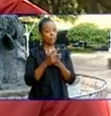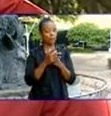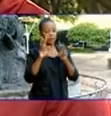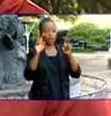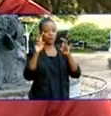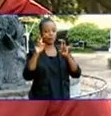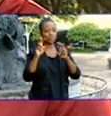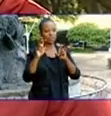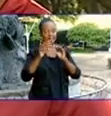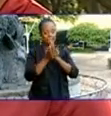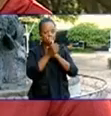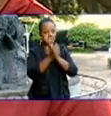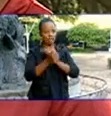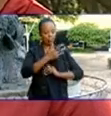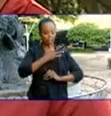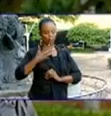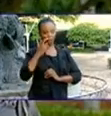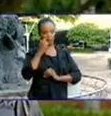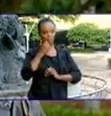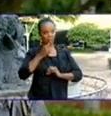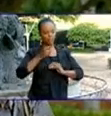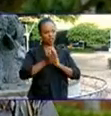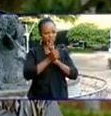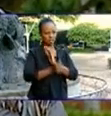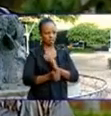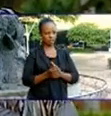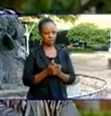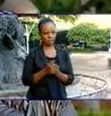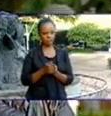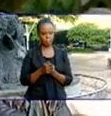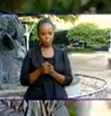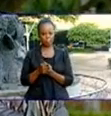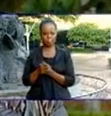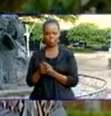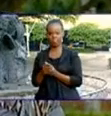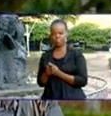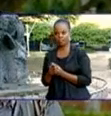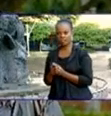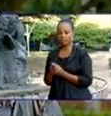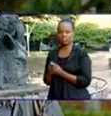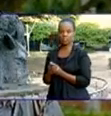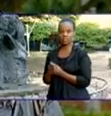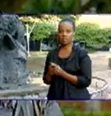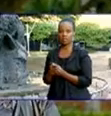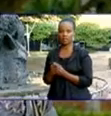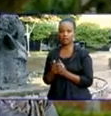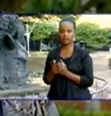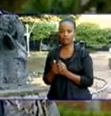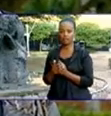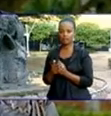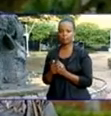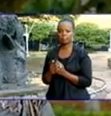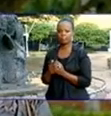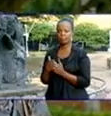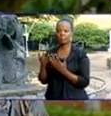skills. It's quite a few. Right. Yes. Just finally, on a closing note, an Indaba like this and a platform